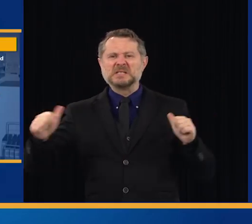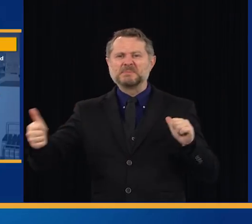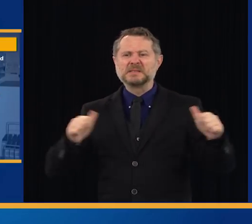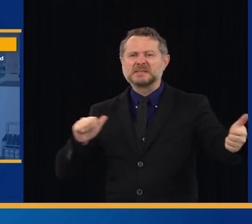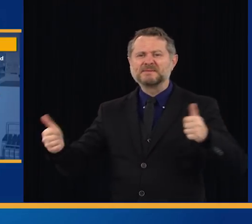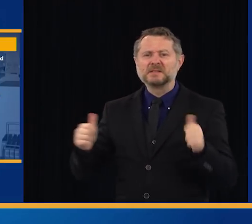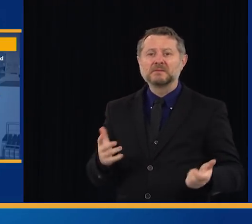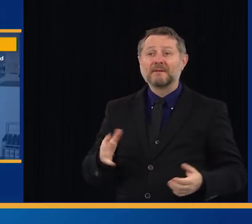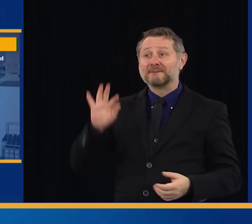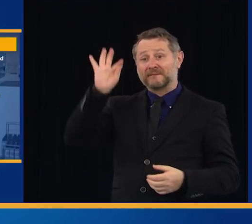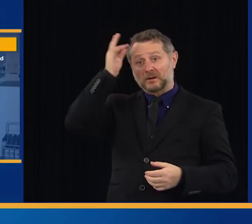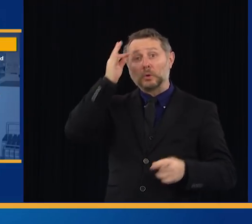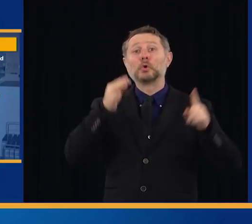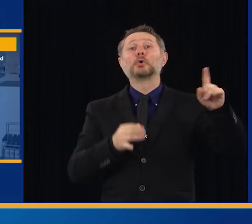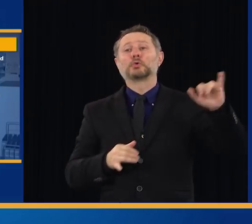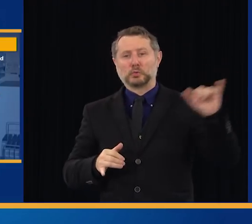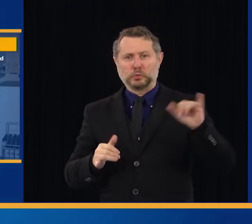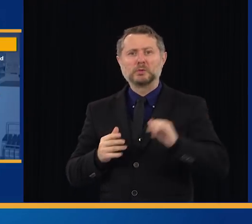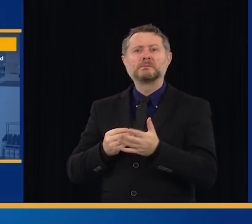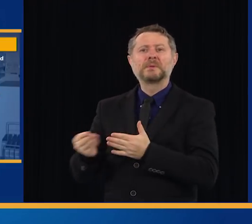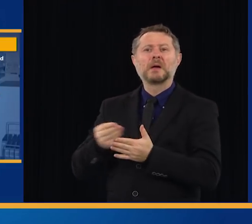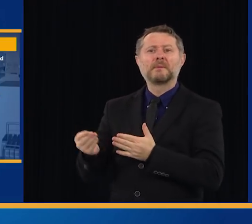buying product from these labs.